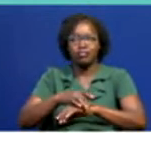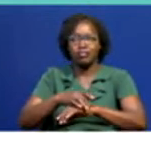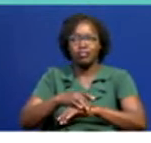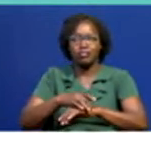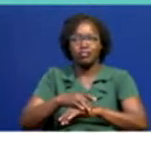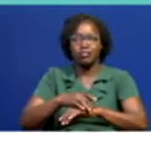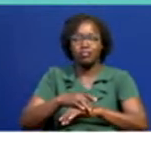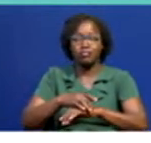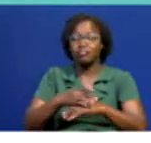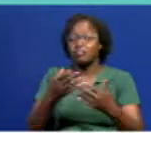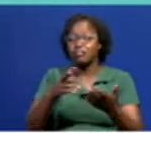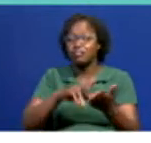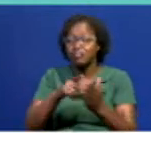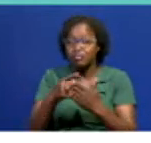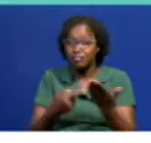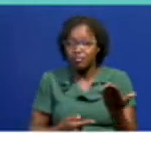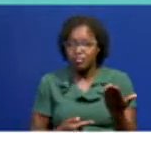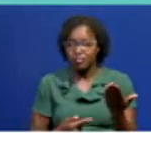In other words,